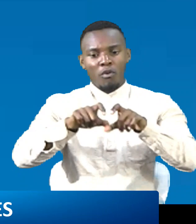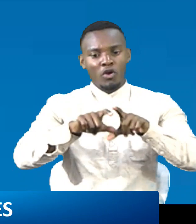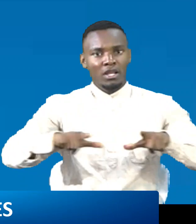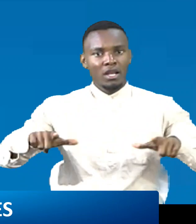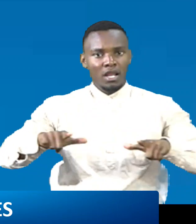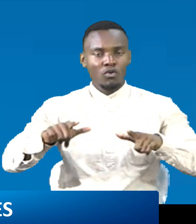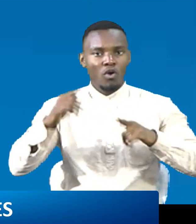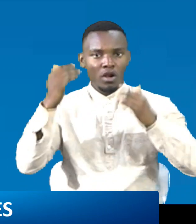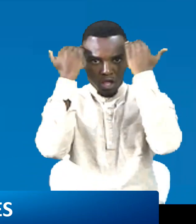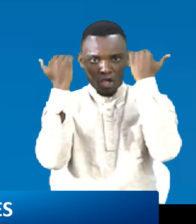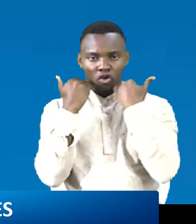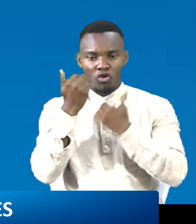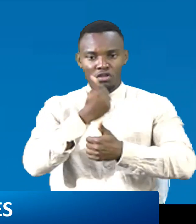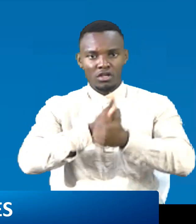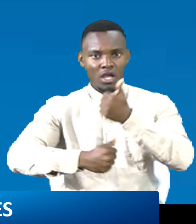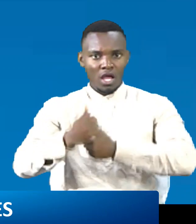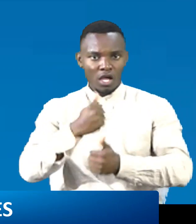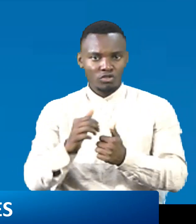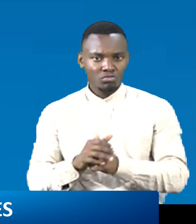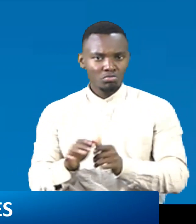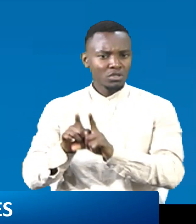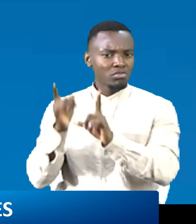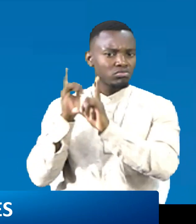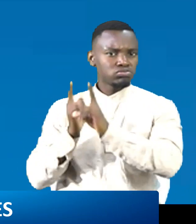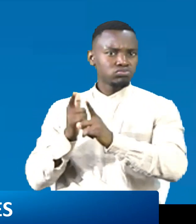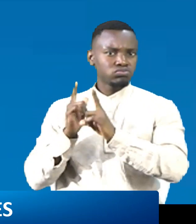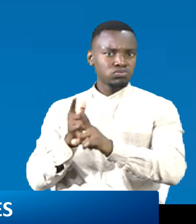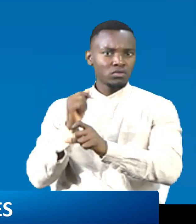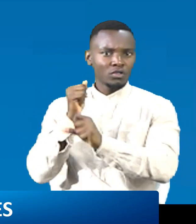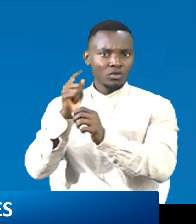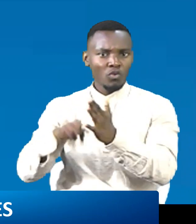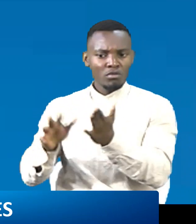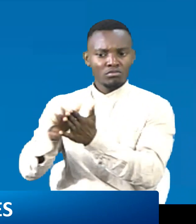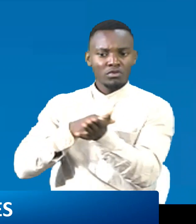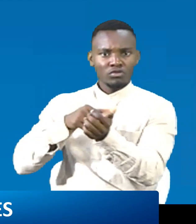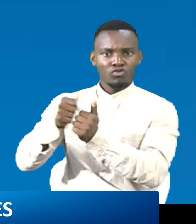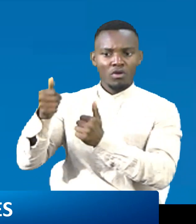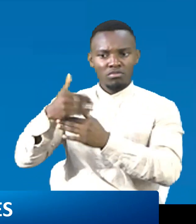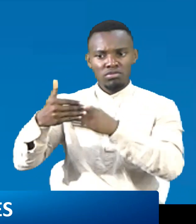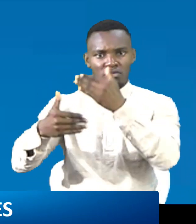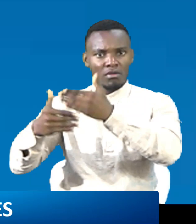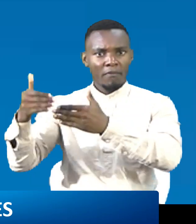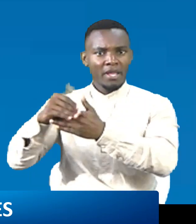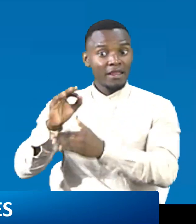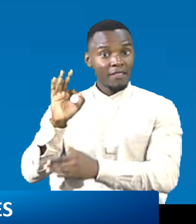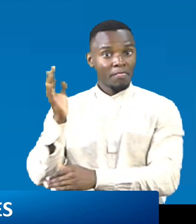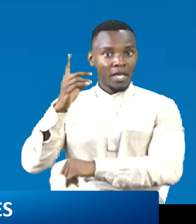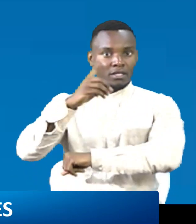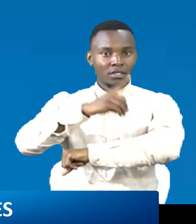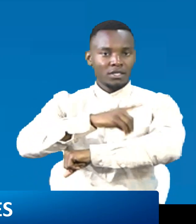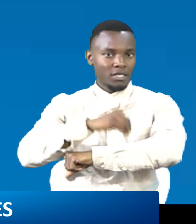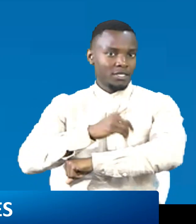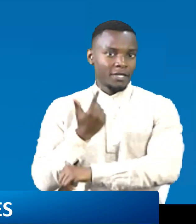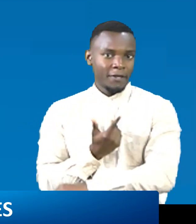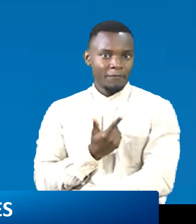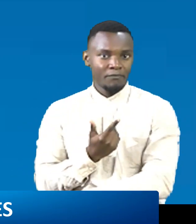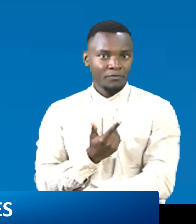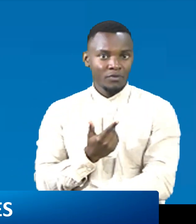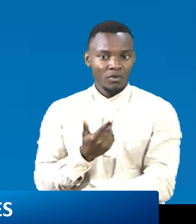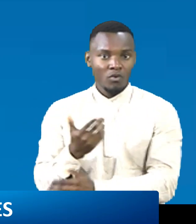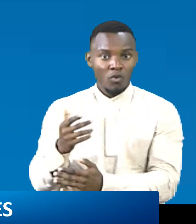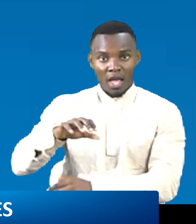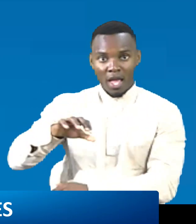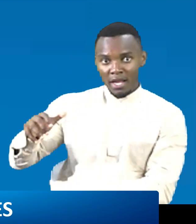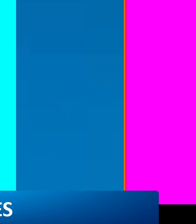action. And bulldozers continue to raise one building after the other for the third day at County